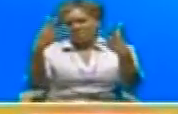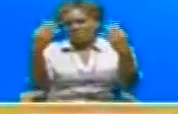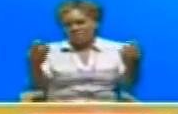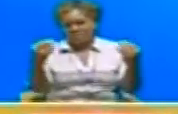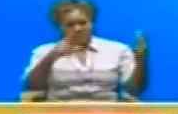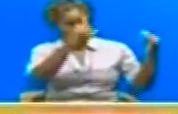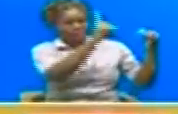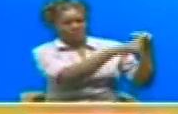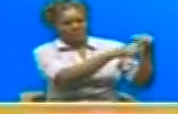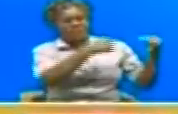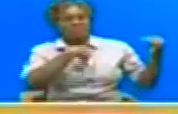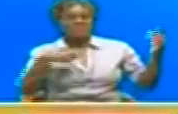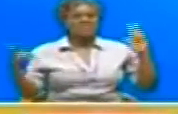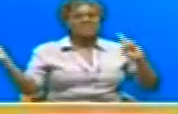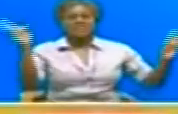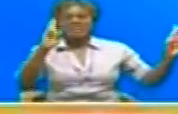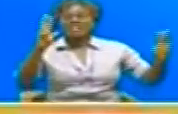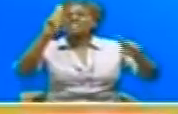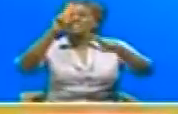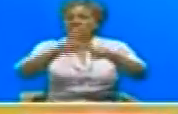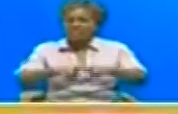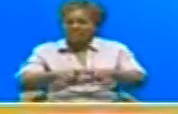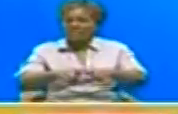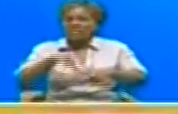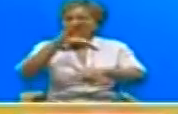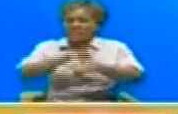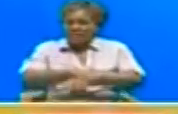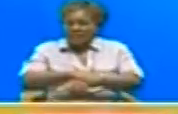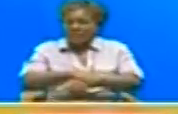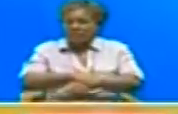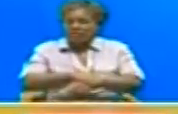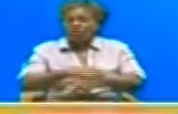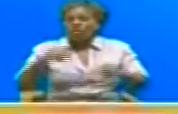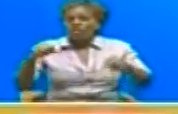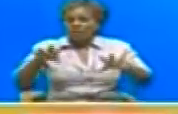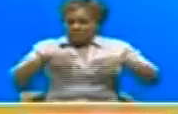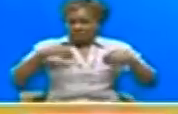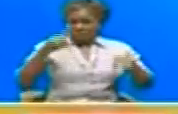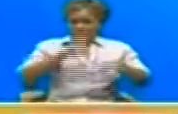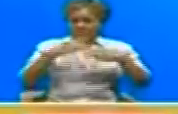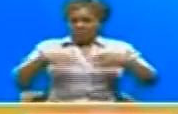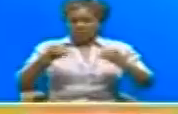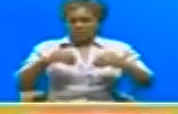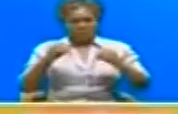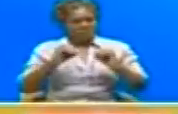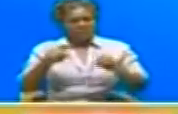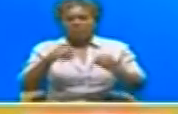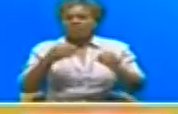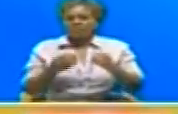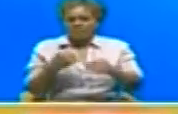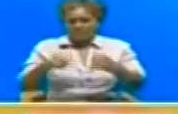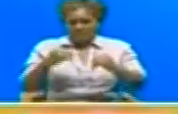one, I'm not ready to sit with them and take the same coffee while Kenyans are dying. Two, they have tried to